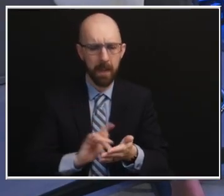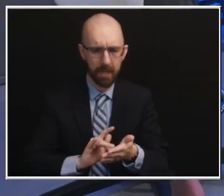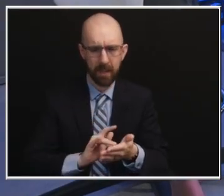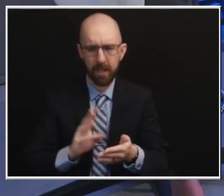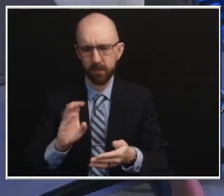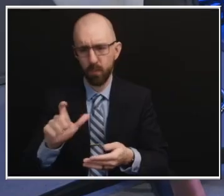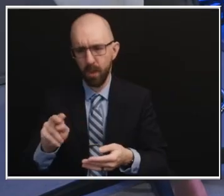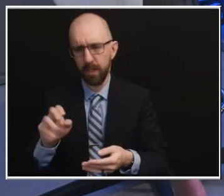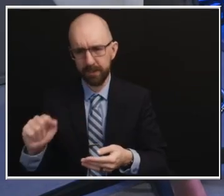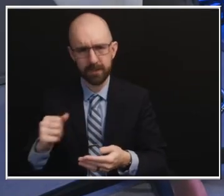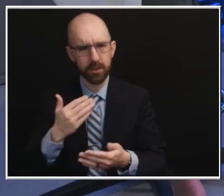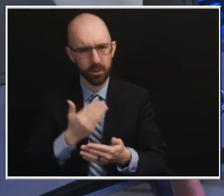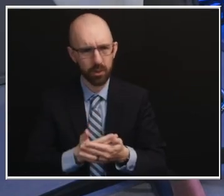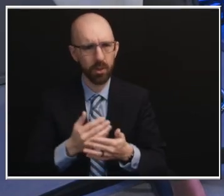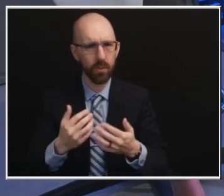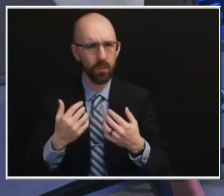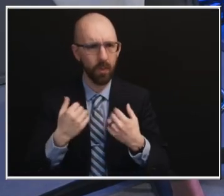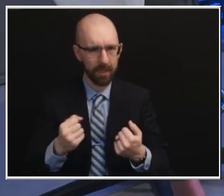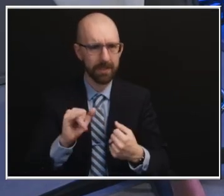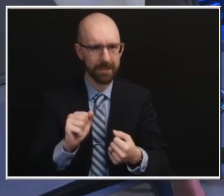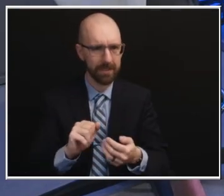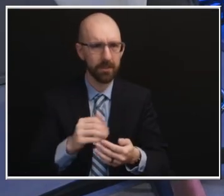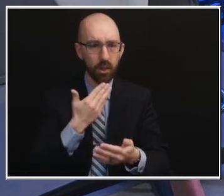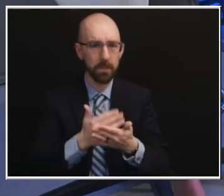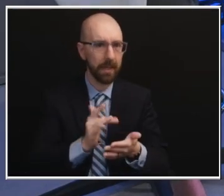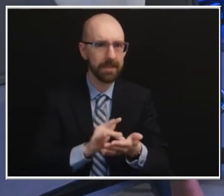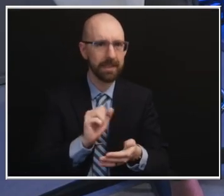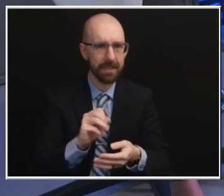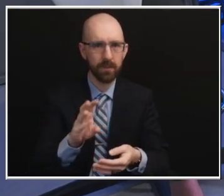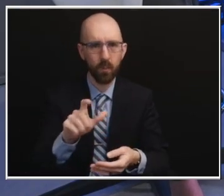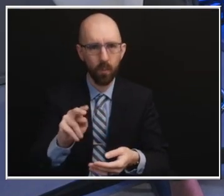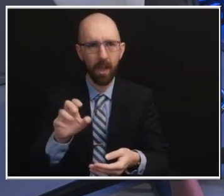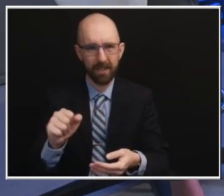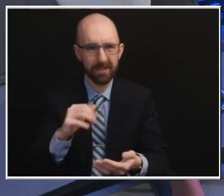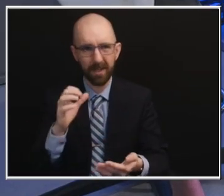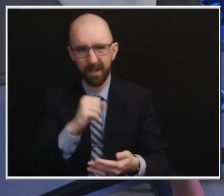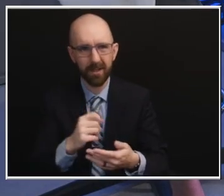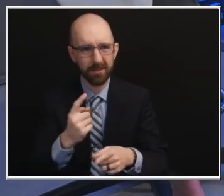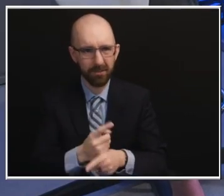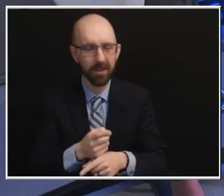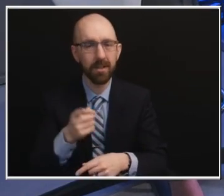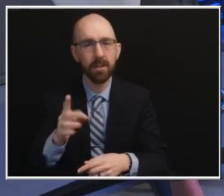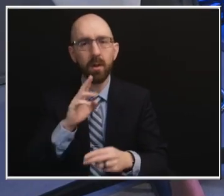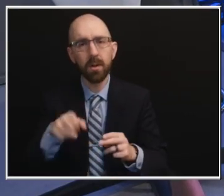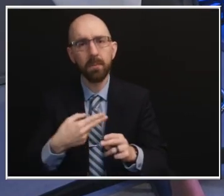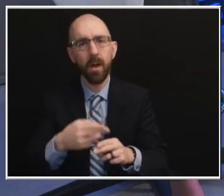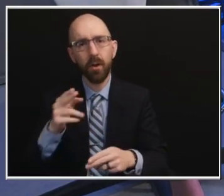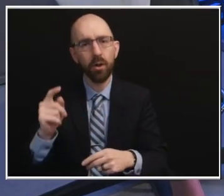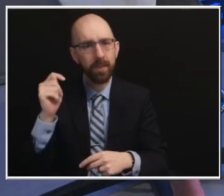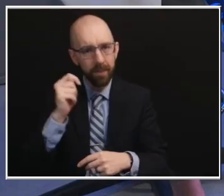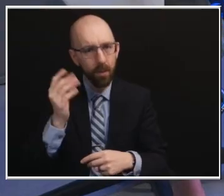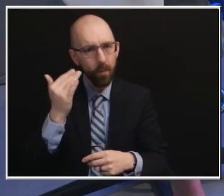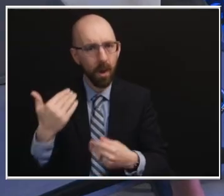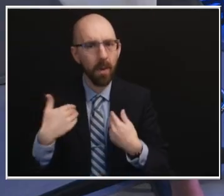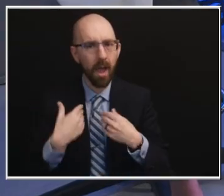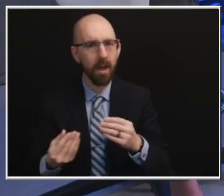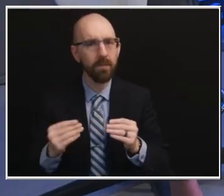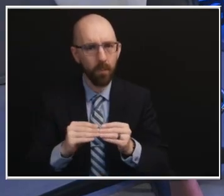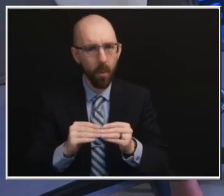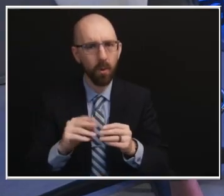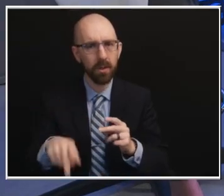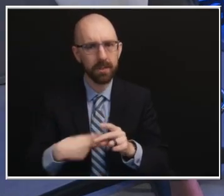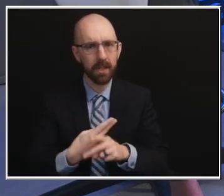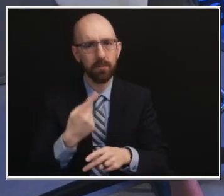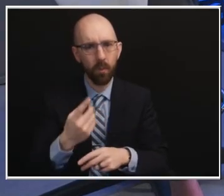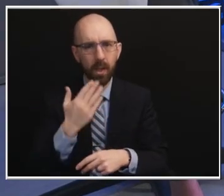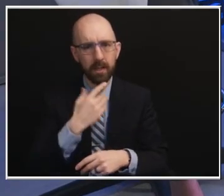is wellness, right? I guess. Charlotte talked about her theory of why we have more type 1 diabetes. What is your